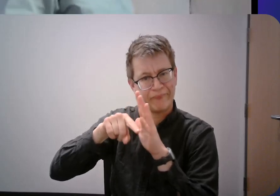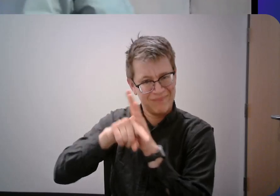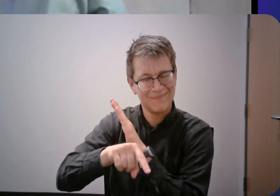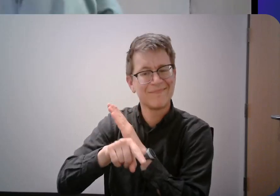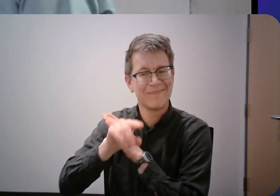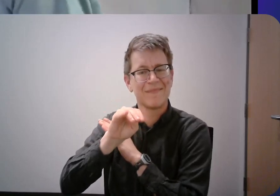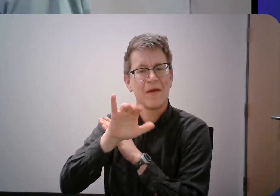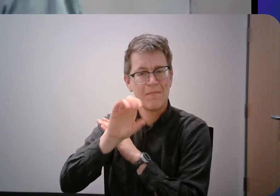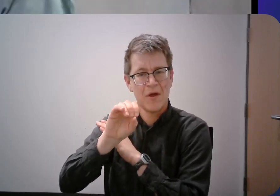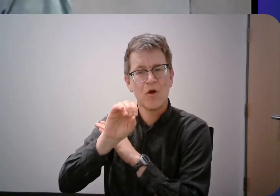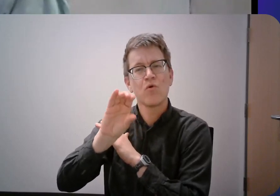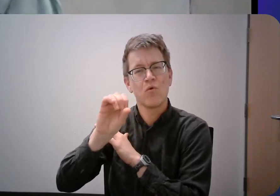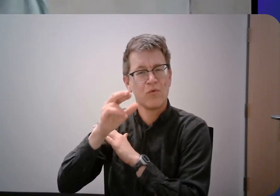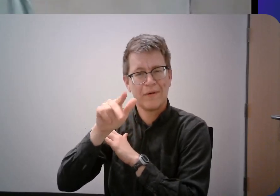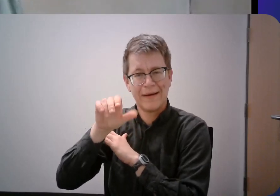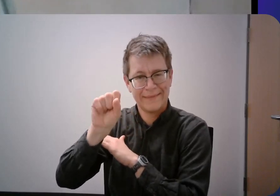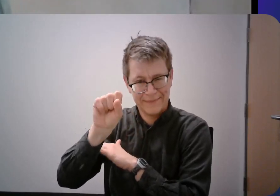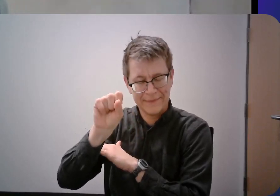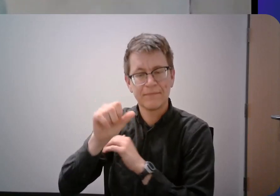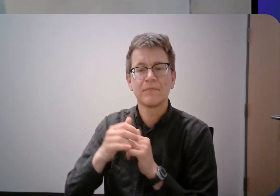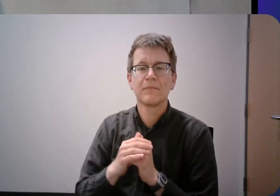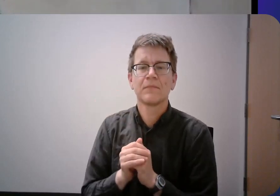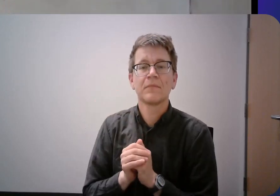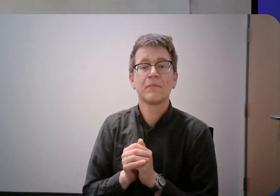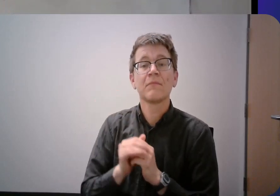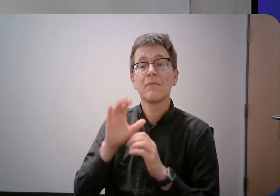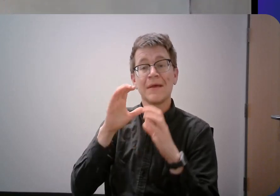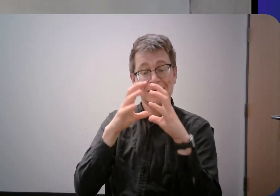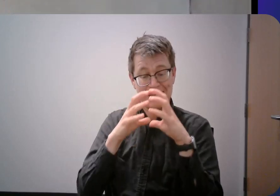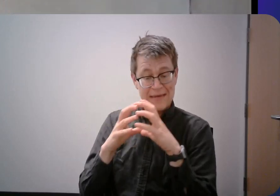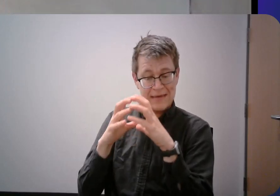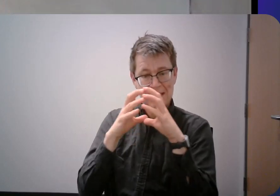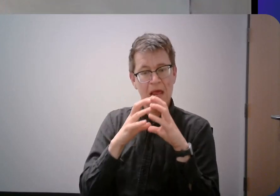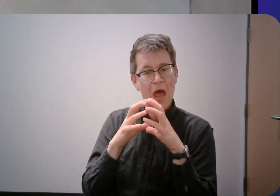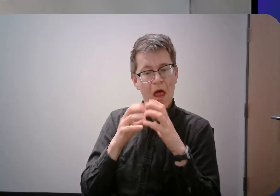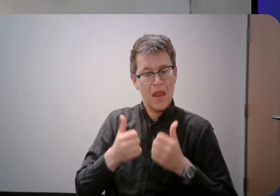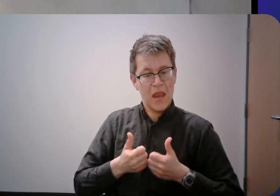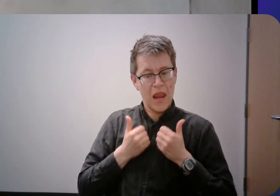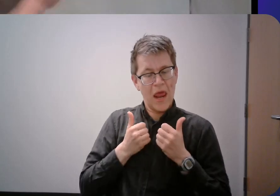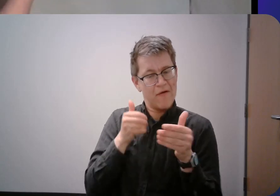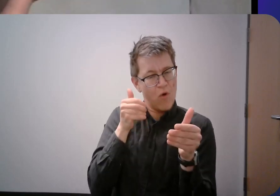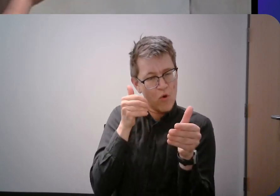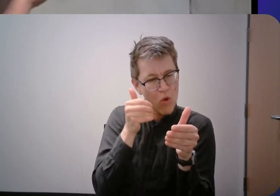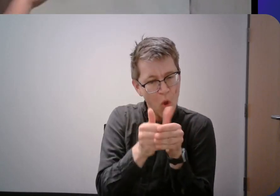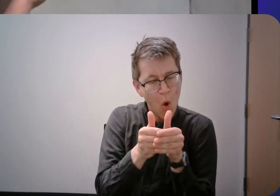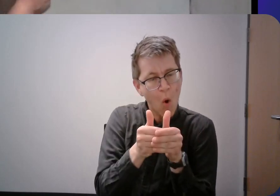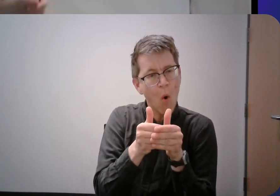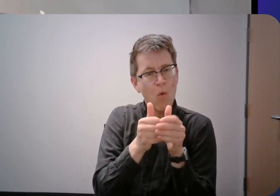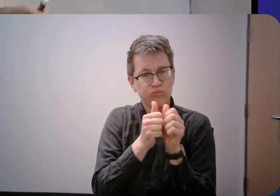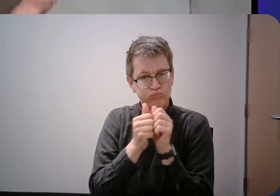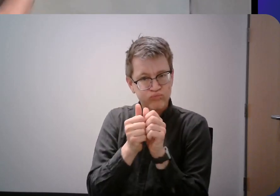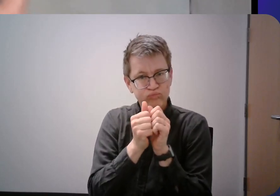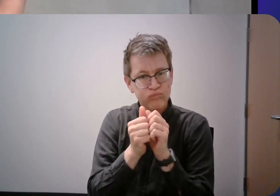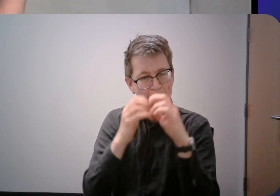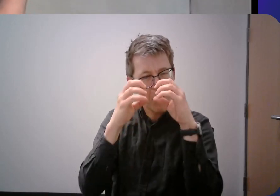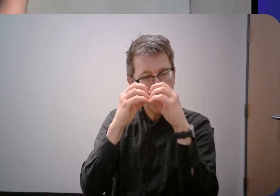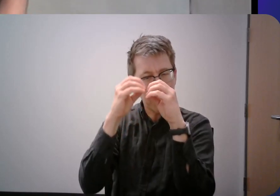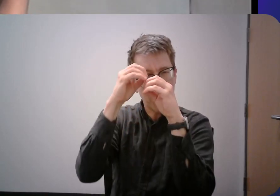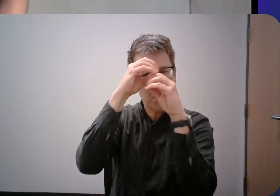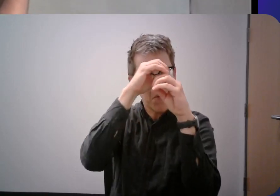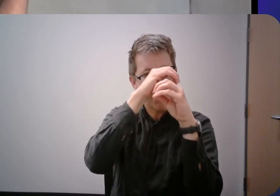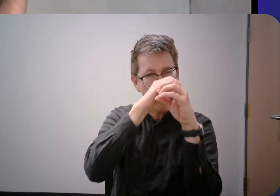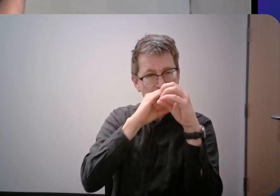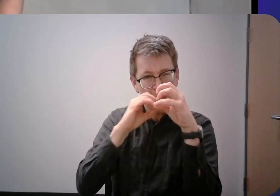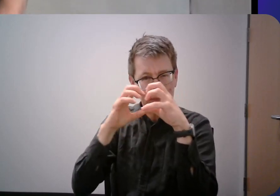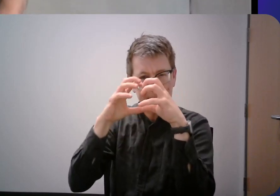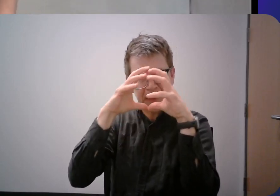They take a little piece of protein, which by the way is what the nucleic acid and the nucleus is made out of, little proteins. Okay? It takes a little piece